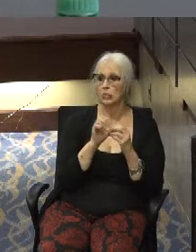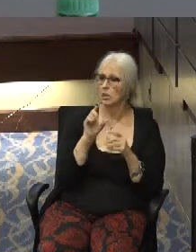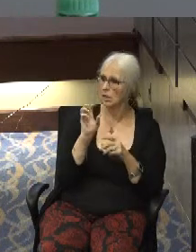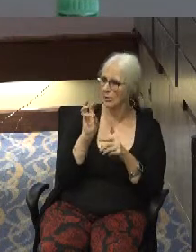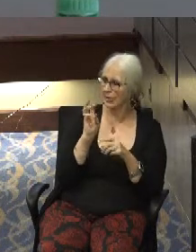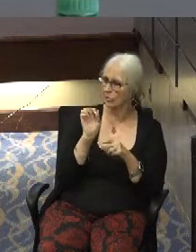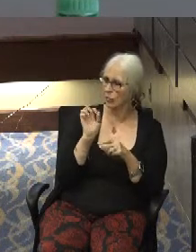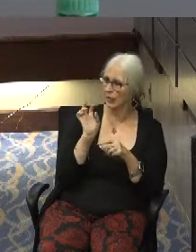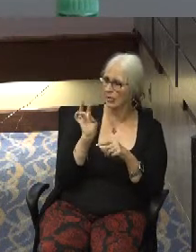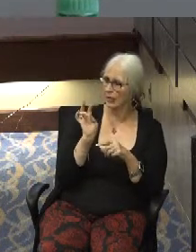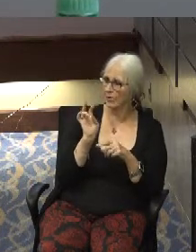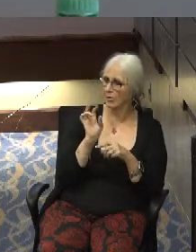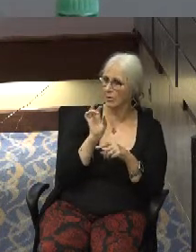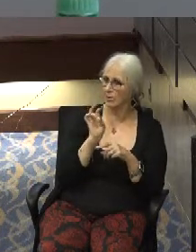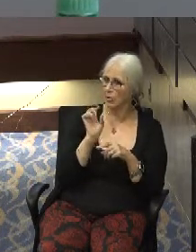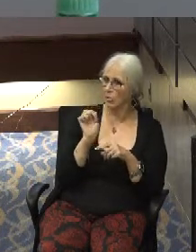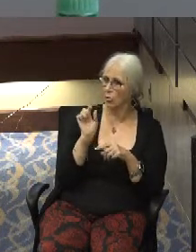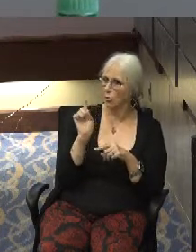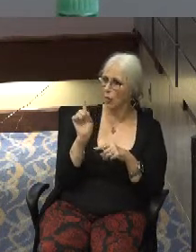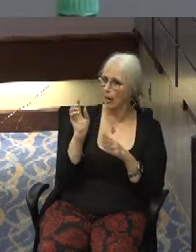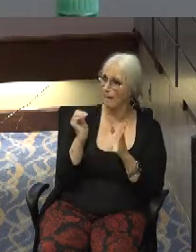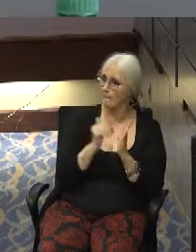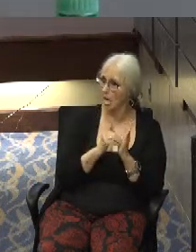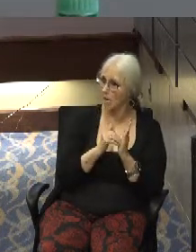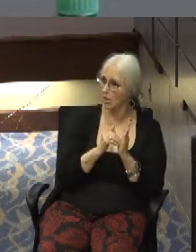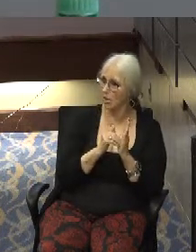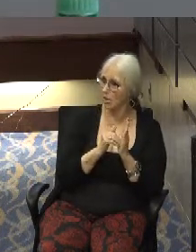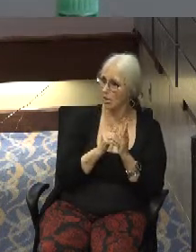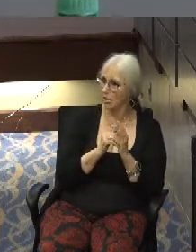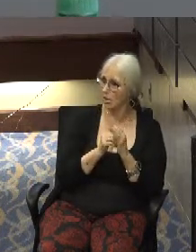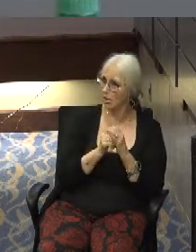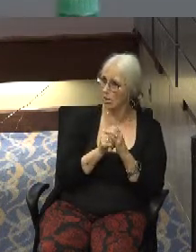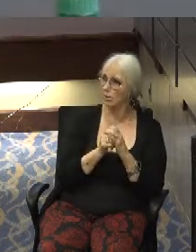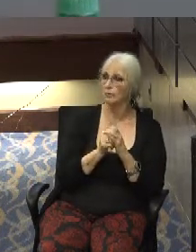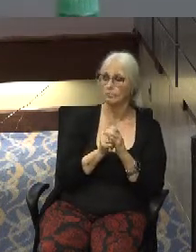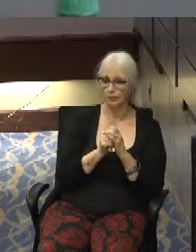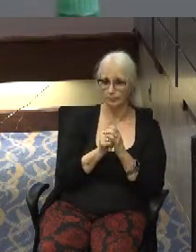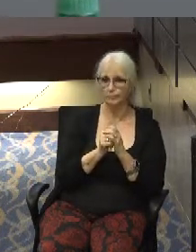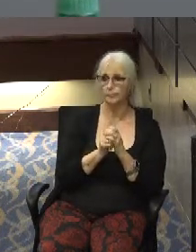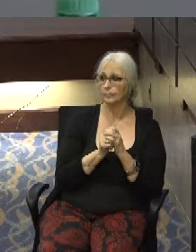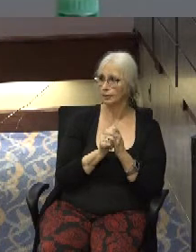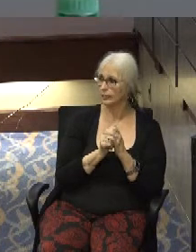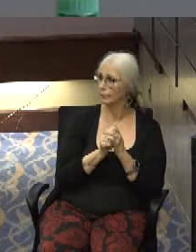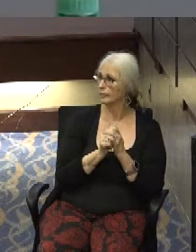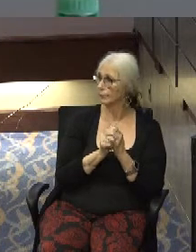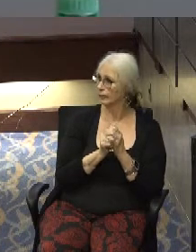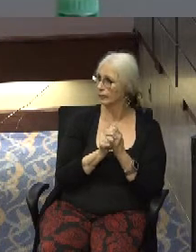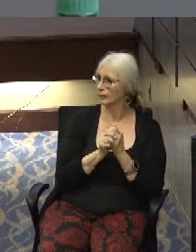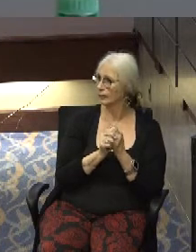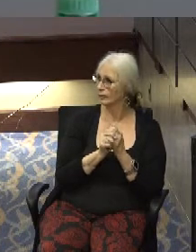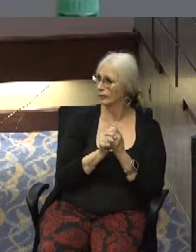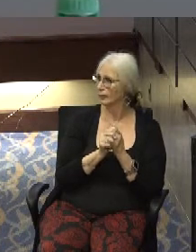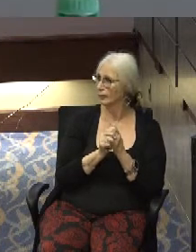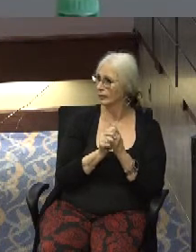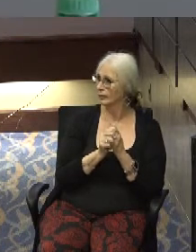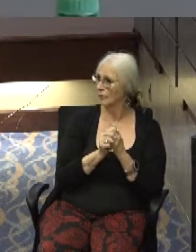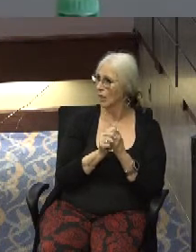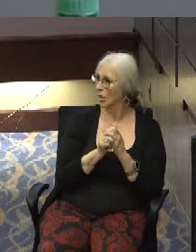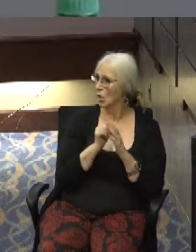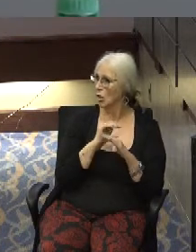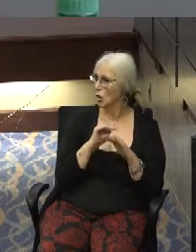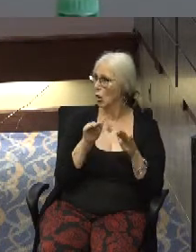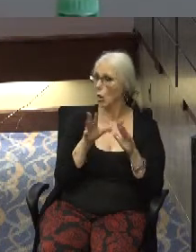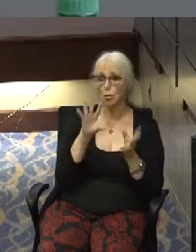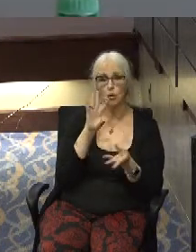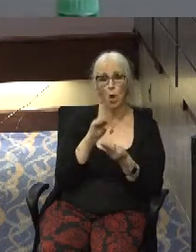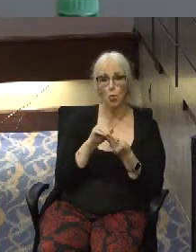to 7.1 million, right? Yes. Delta. No, that's the total.